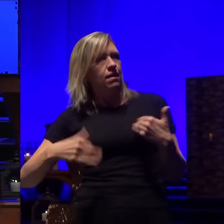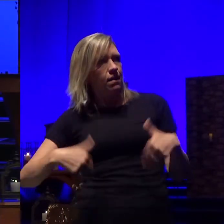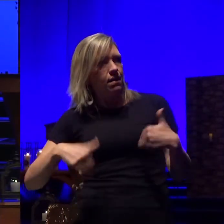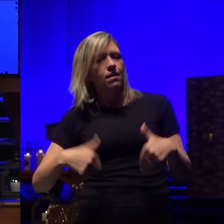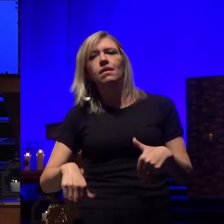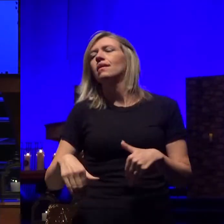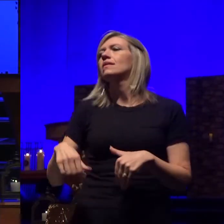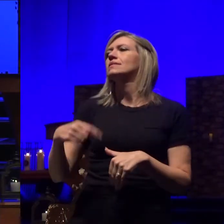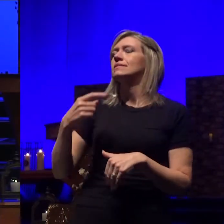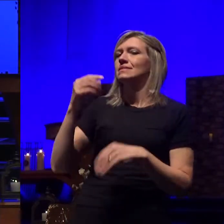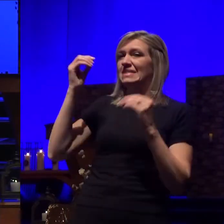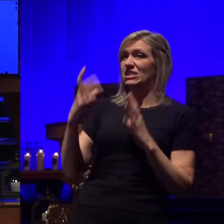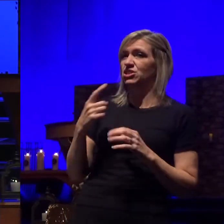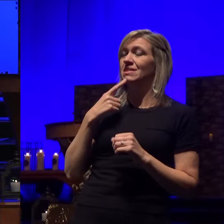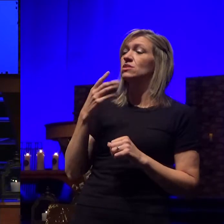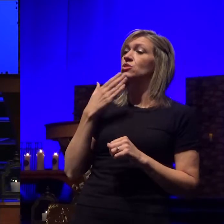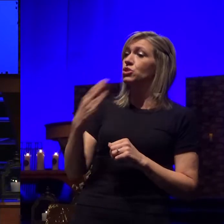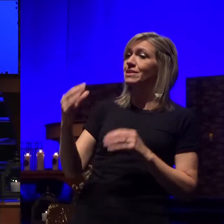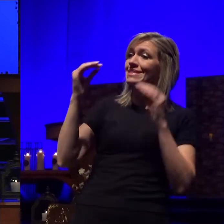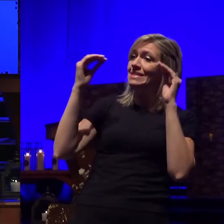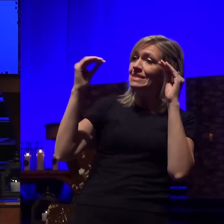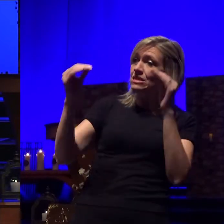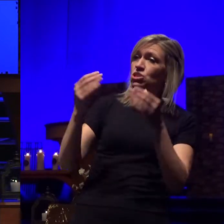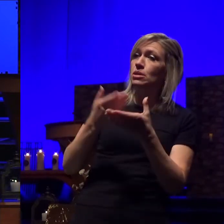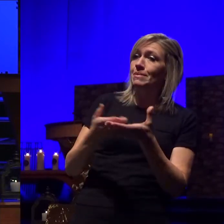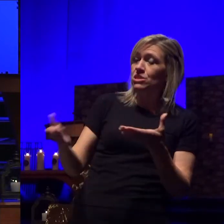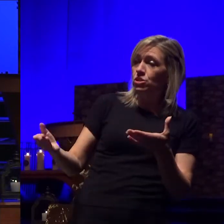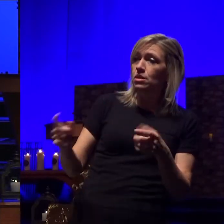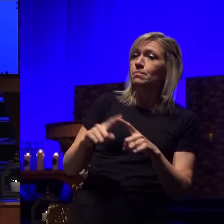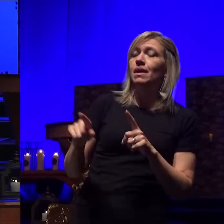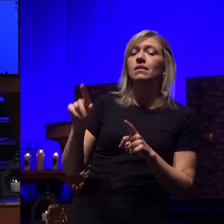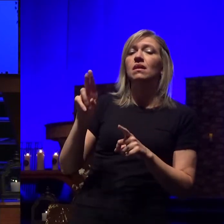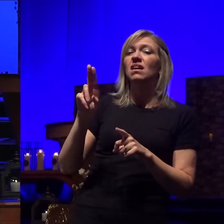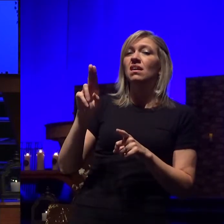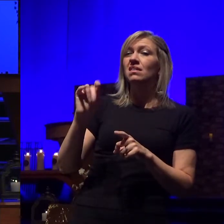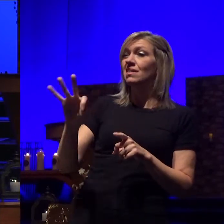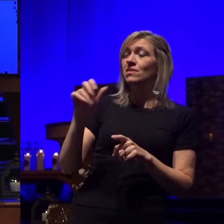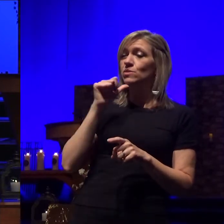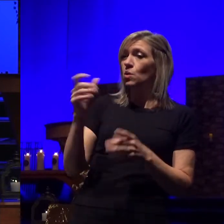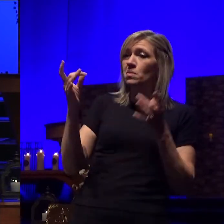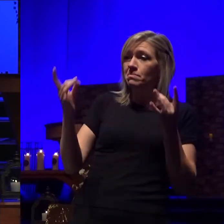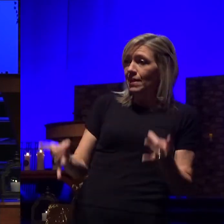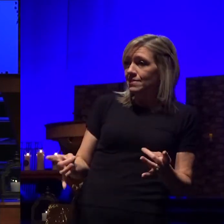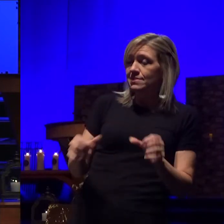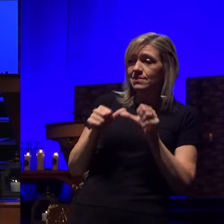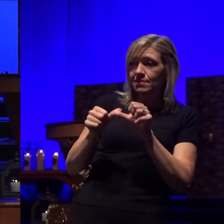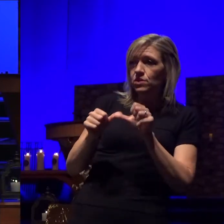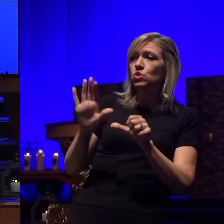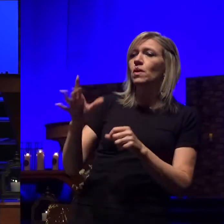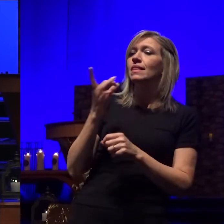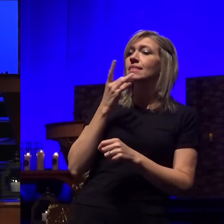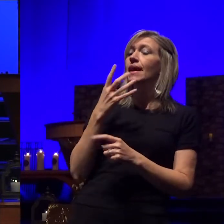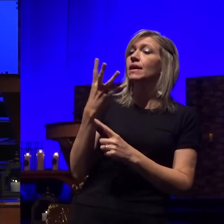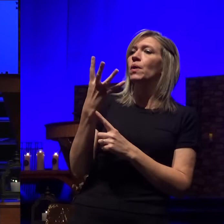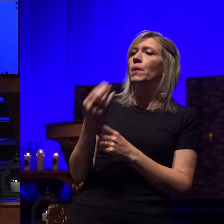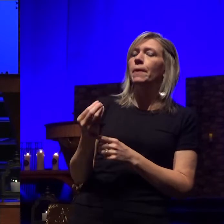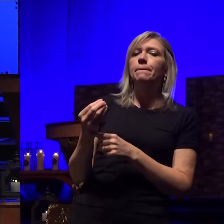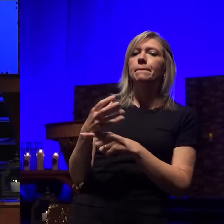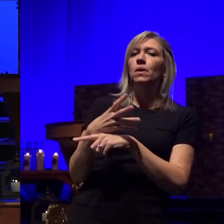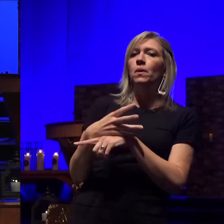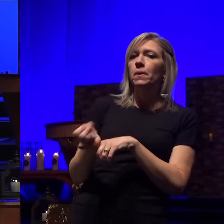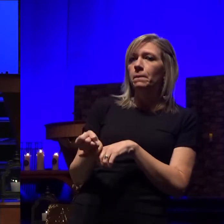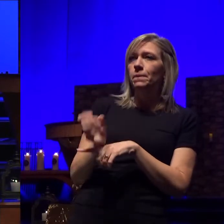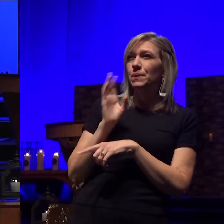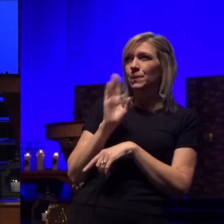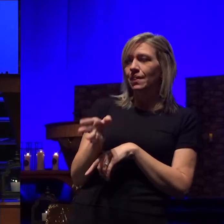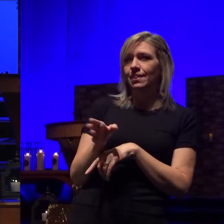preaching material, but remember, unless you meditate constantly, your light of truth will go out." And for so many of us